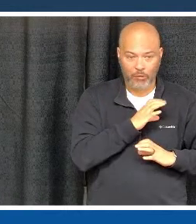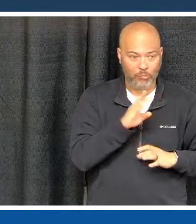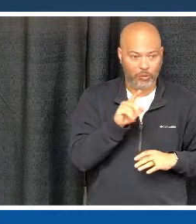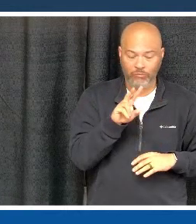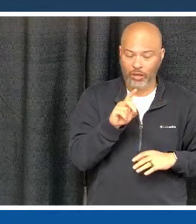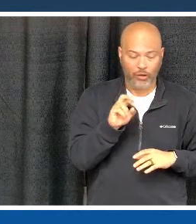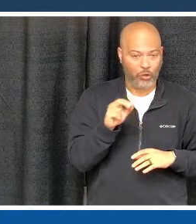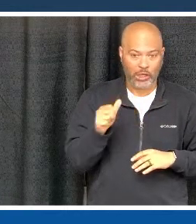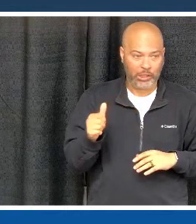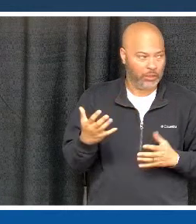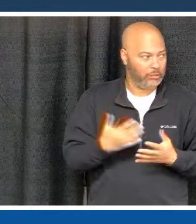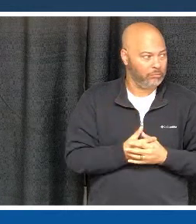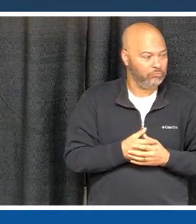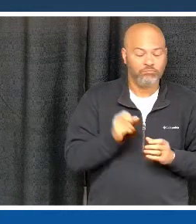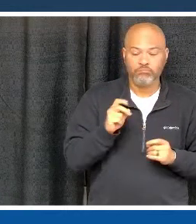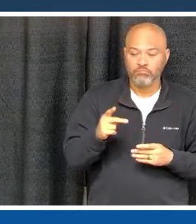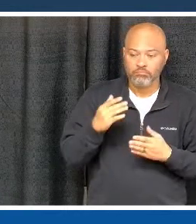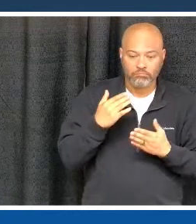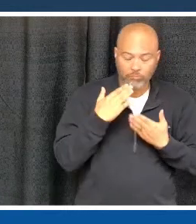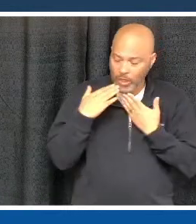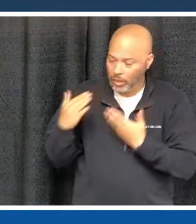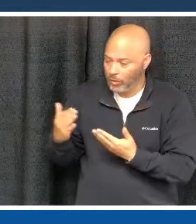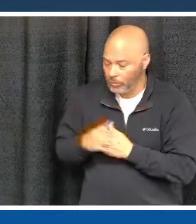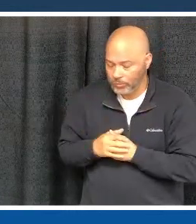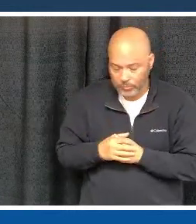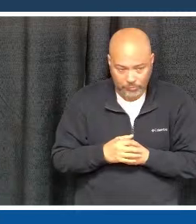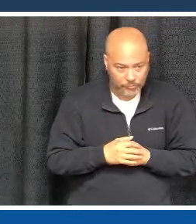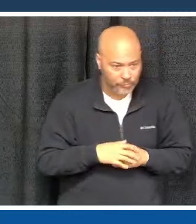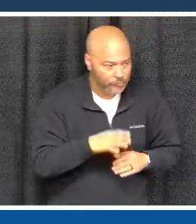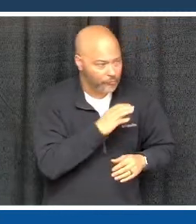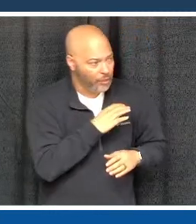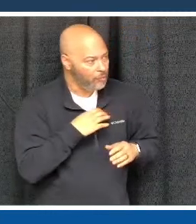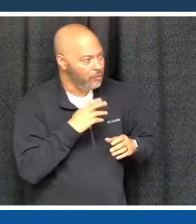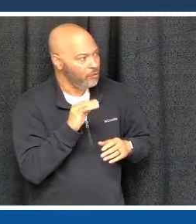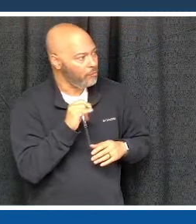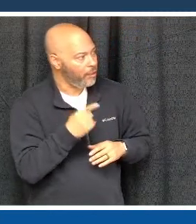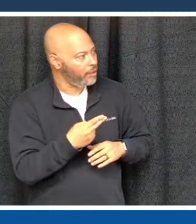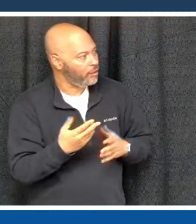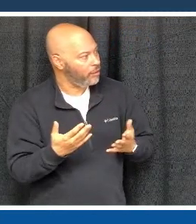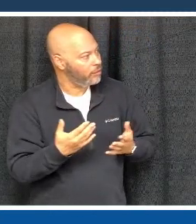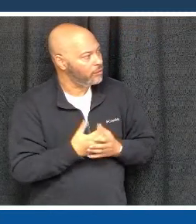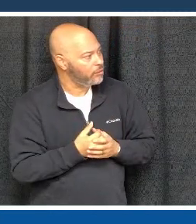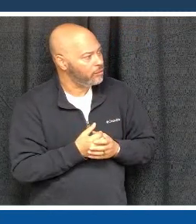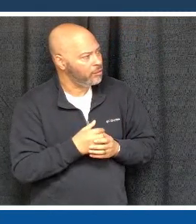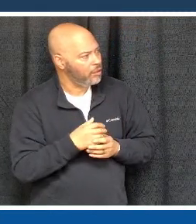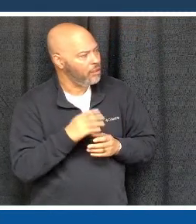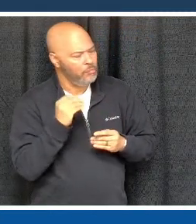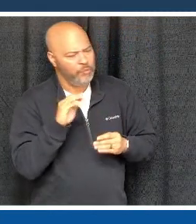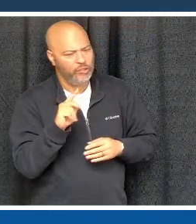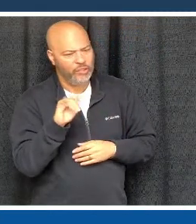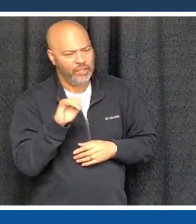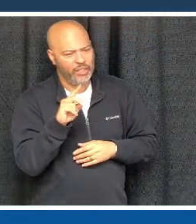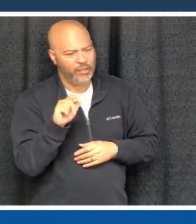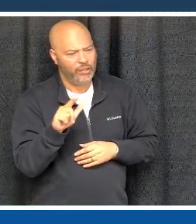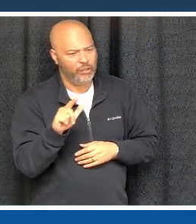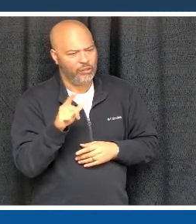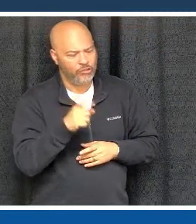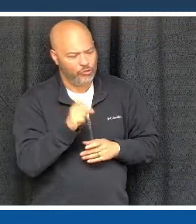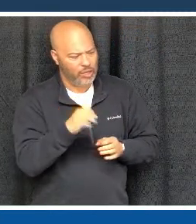anything else. Thank you. All right. Councilperson Smith, you're recognized. Thank you, Mayor. Mr. Tanya, would you explain